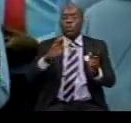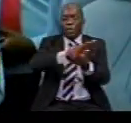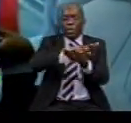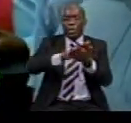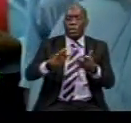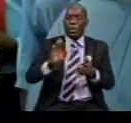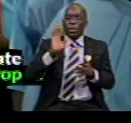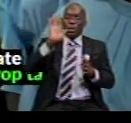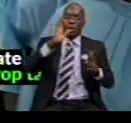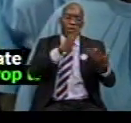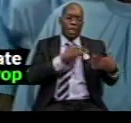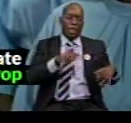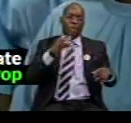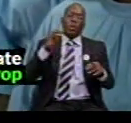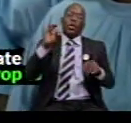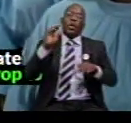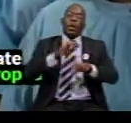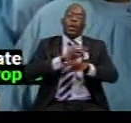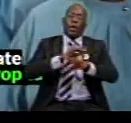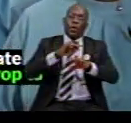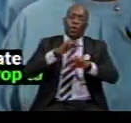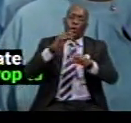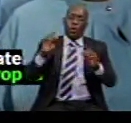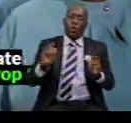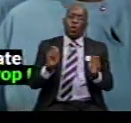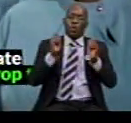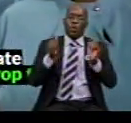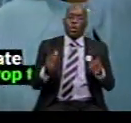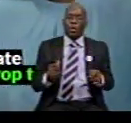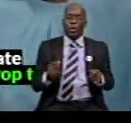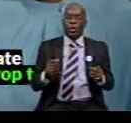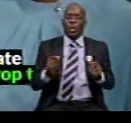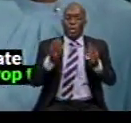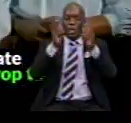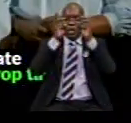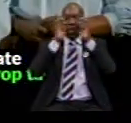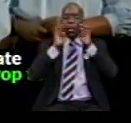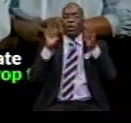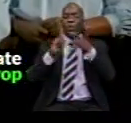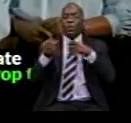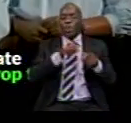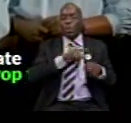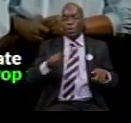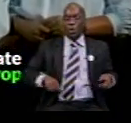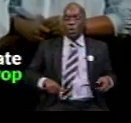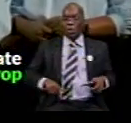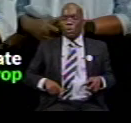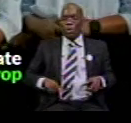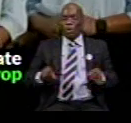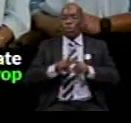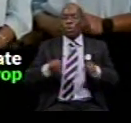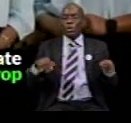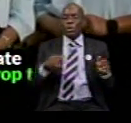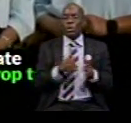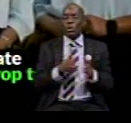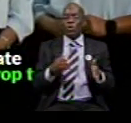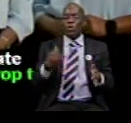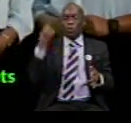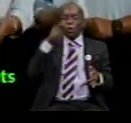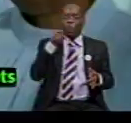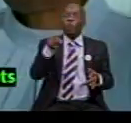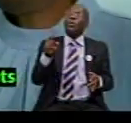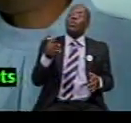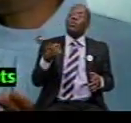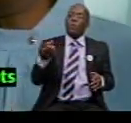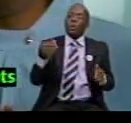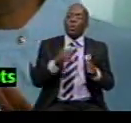time, cried to the Lord, but for him it is too late. I pray that we all